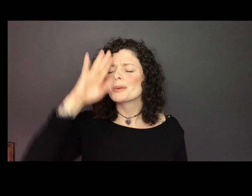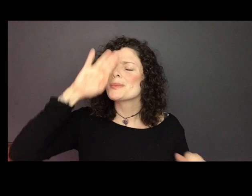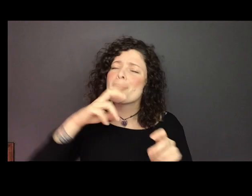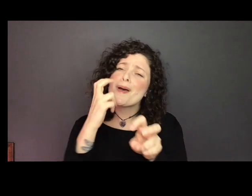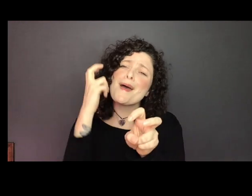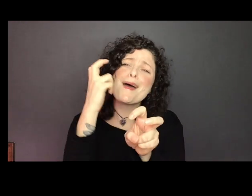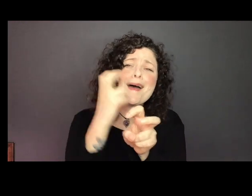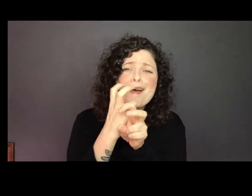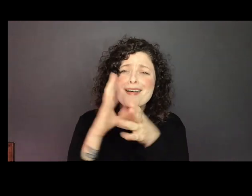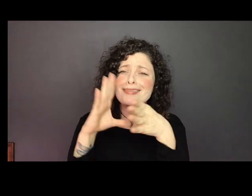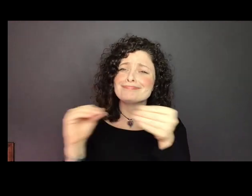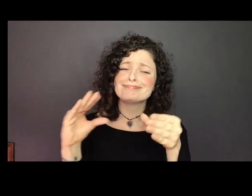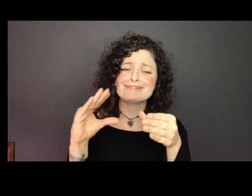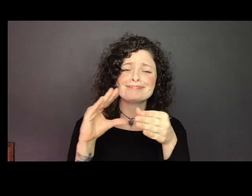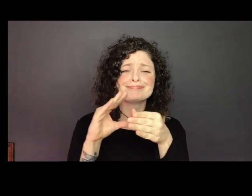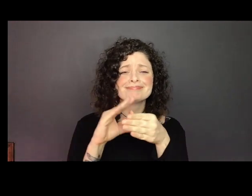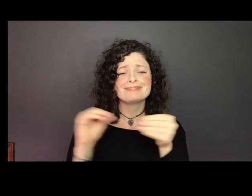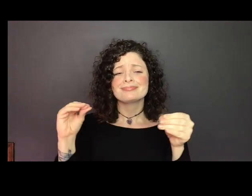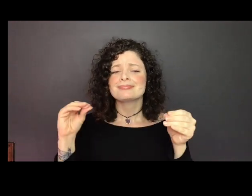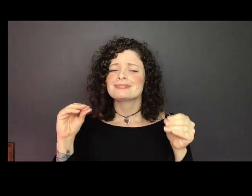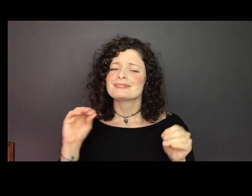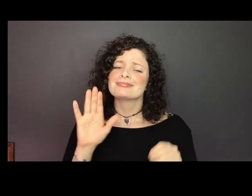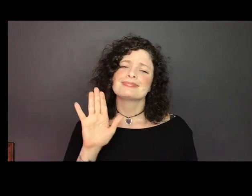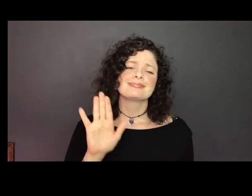I know it's hard to say.